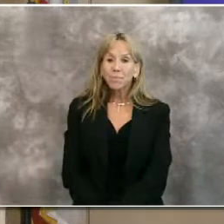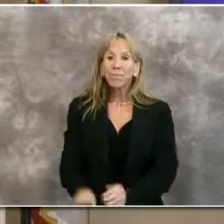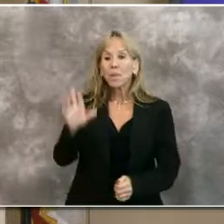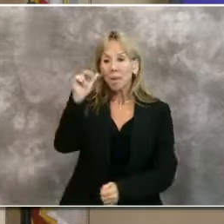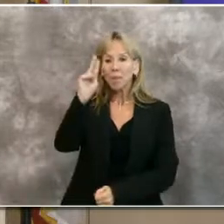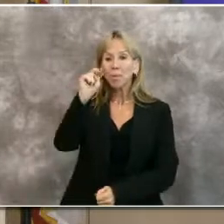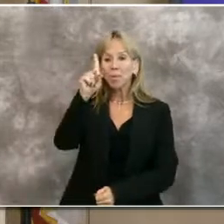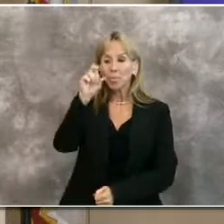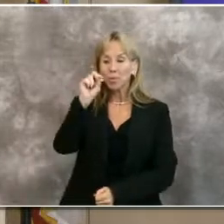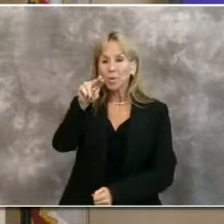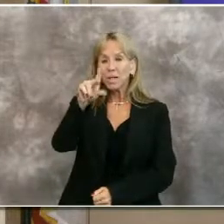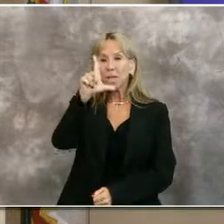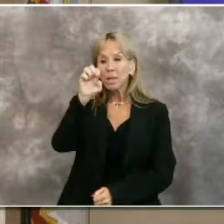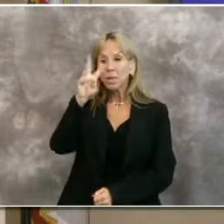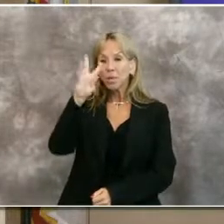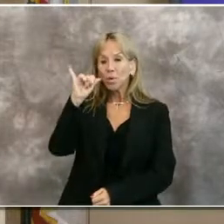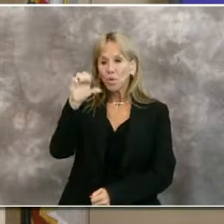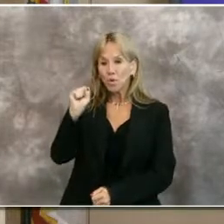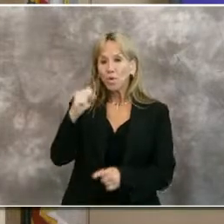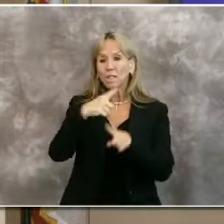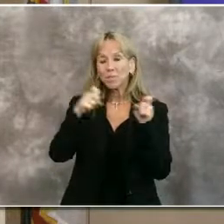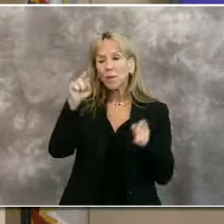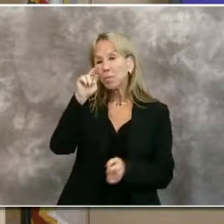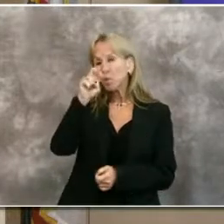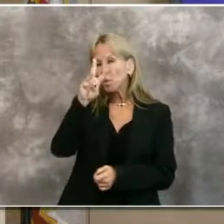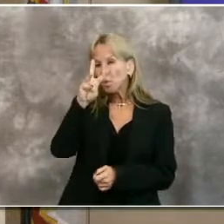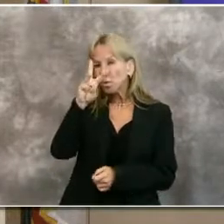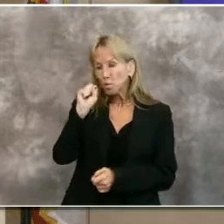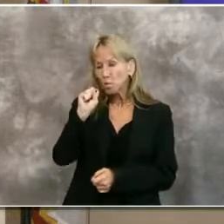Brandon Lewis from News 8, please state your question.